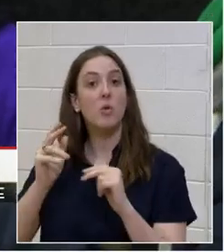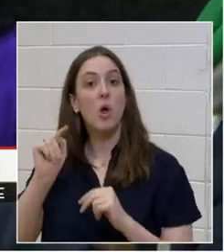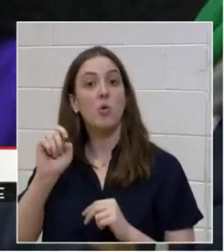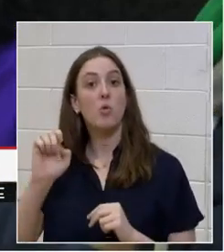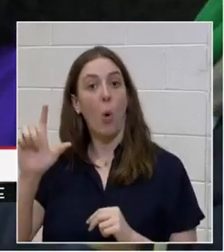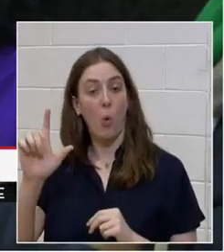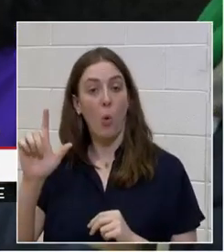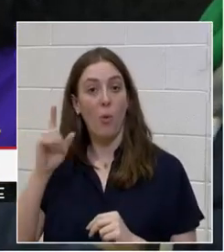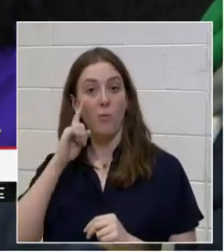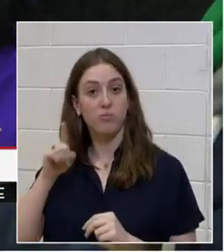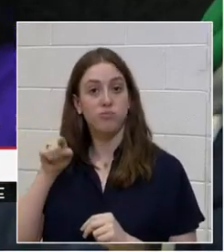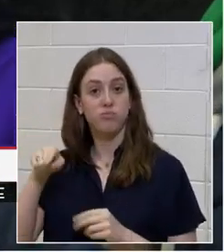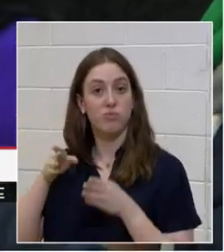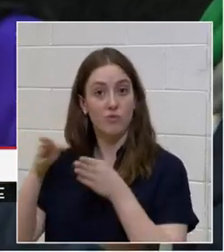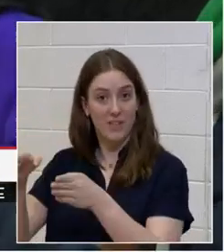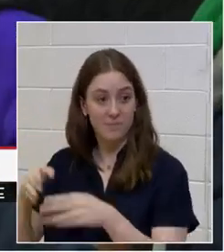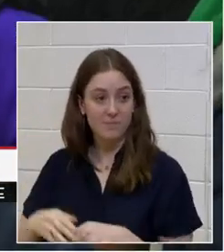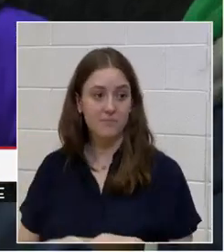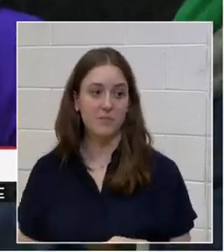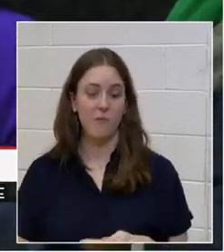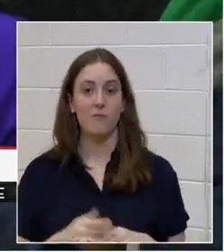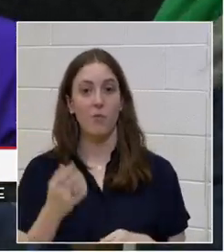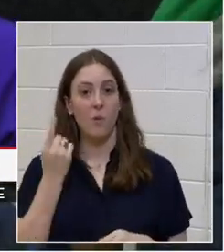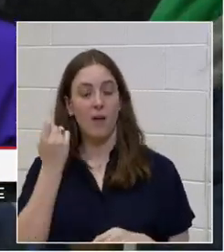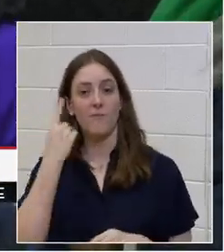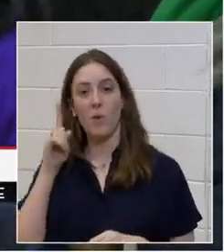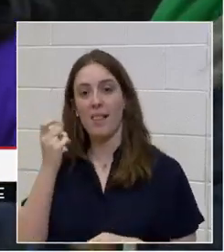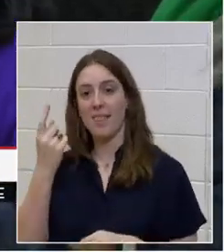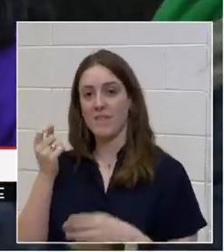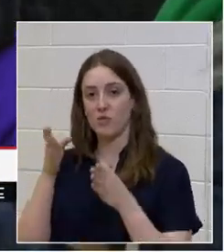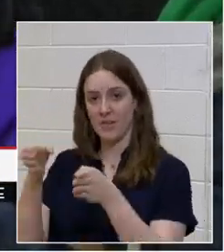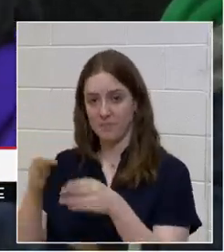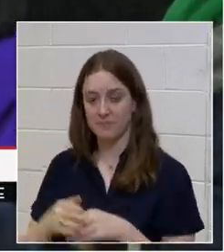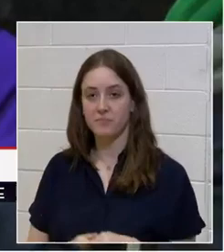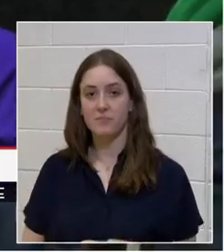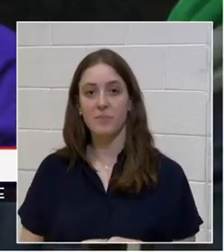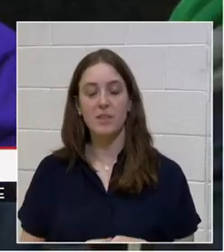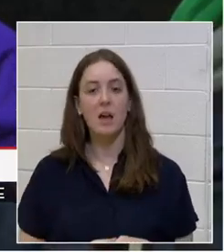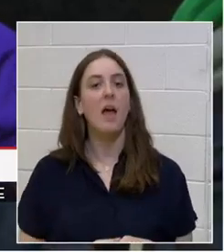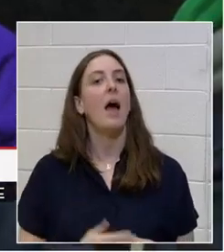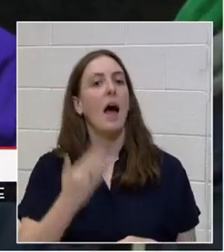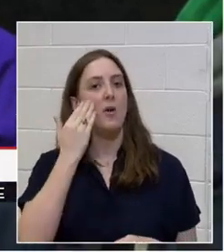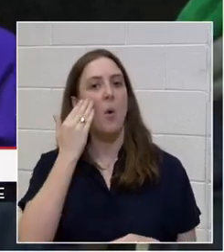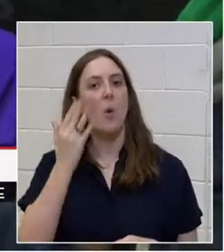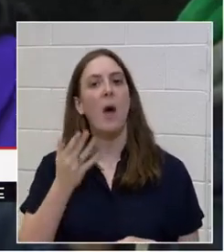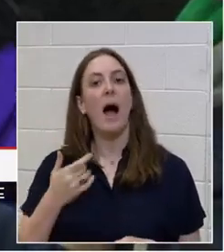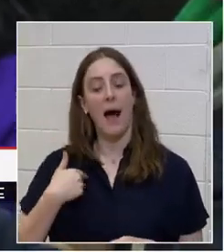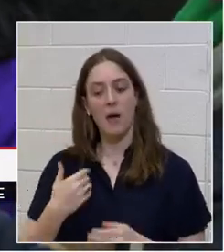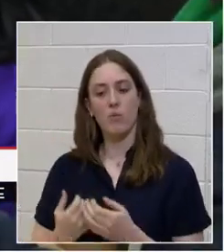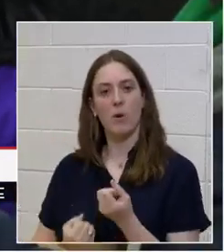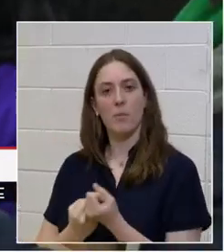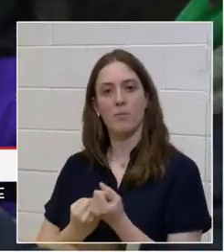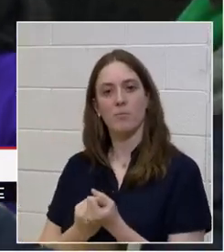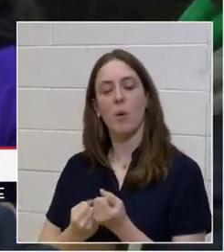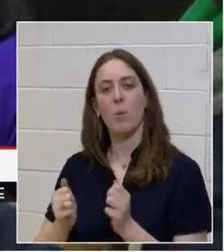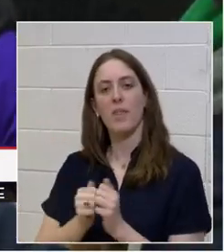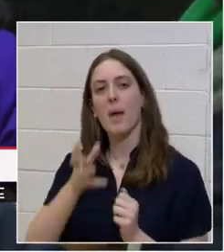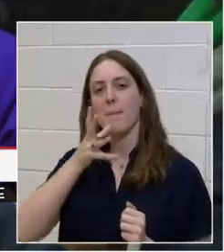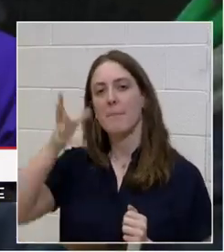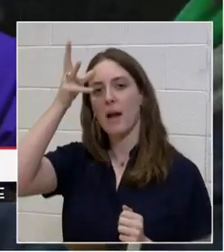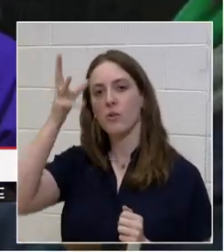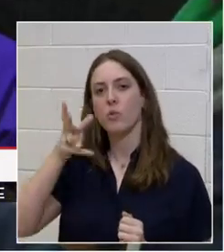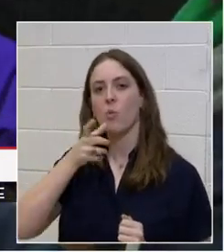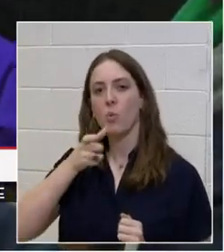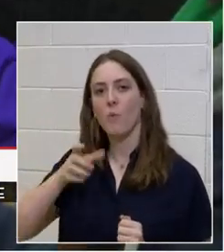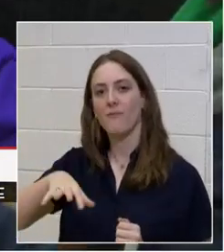Street. And for me, because I represent Parents Amplifying Voices of Education, We need